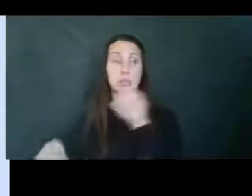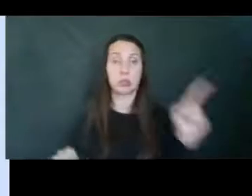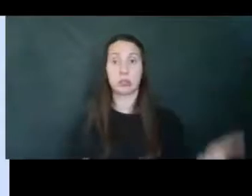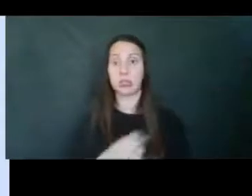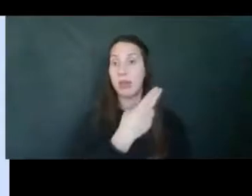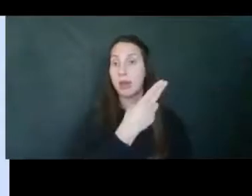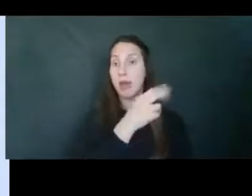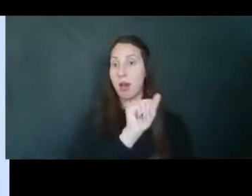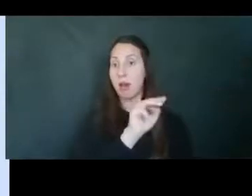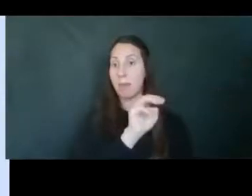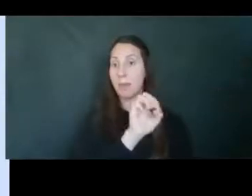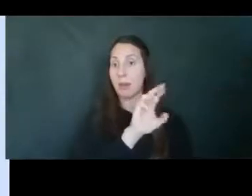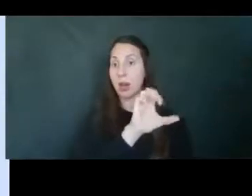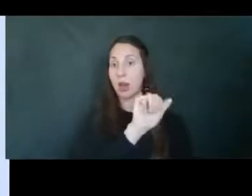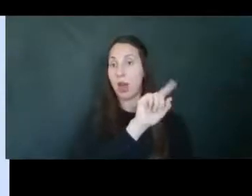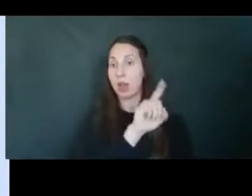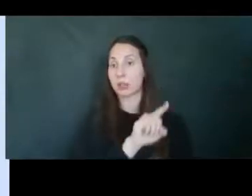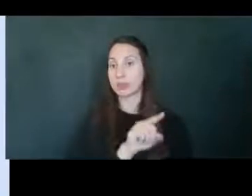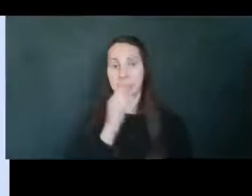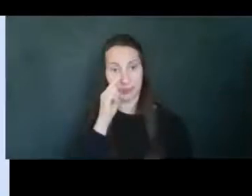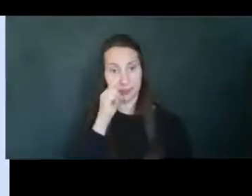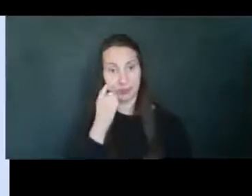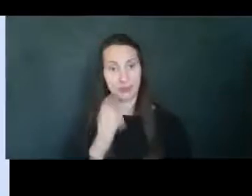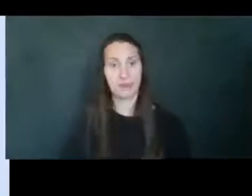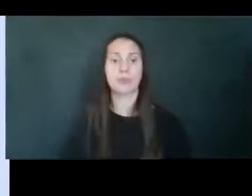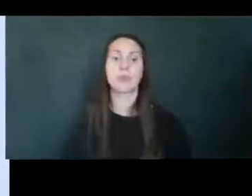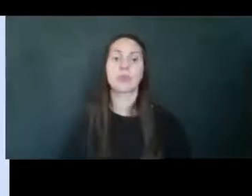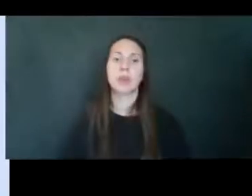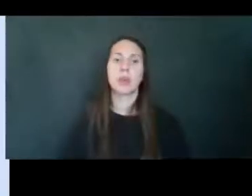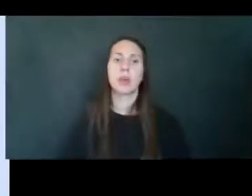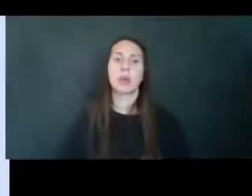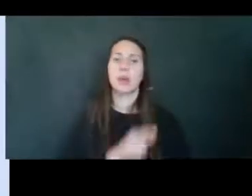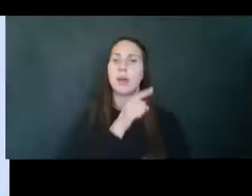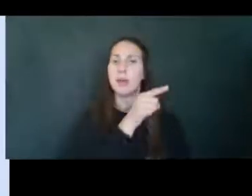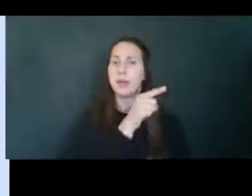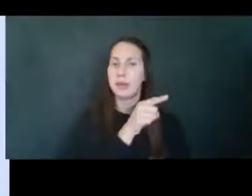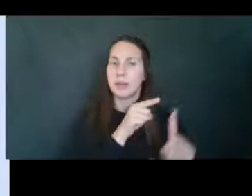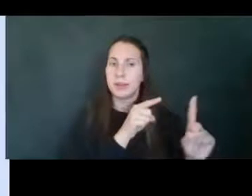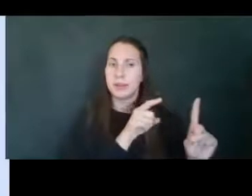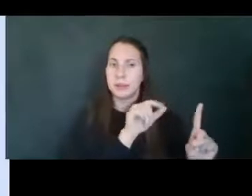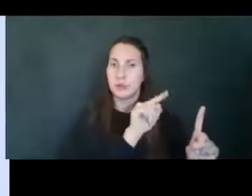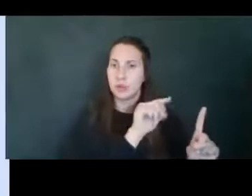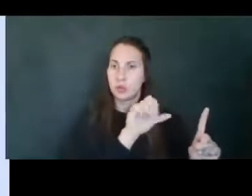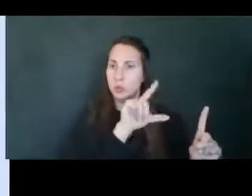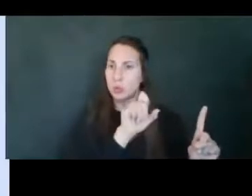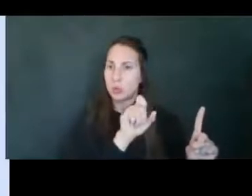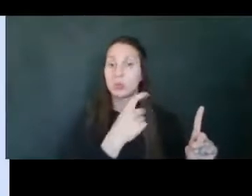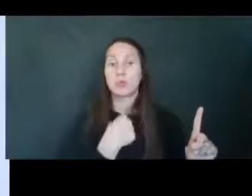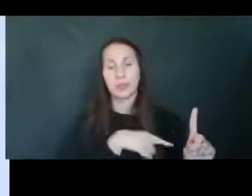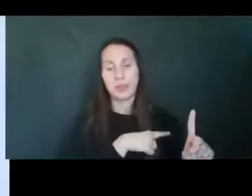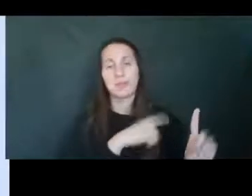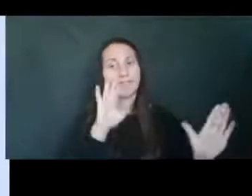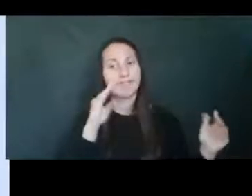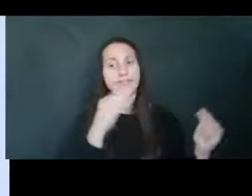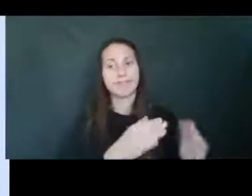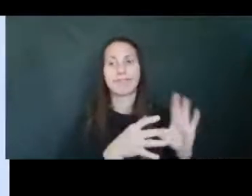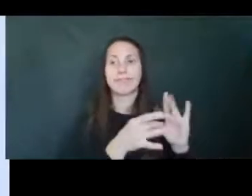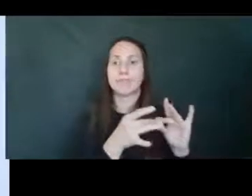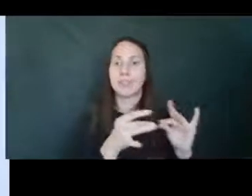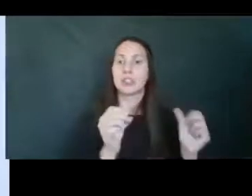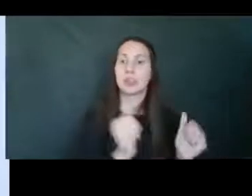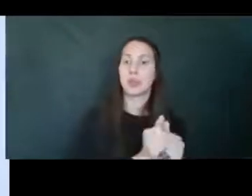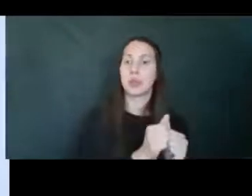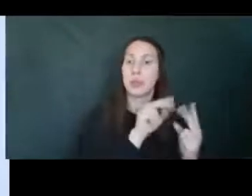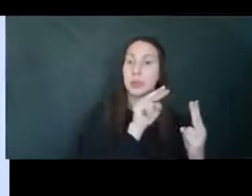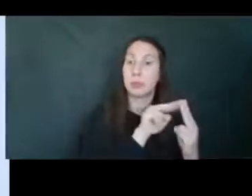tools with Hamir Cause was repeatedly focused on the message to partners that they have something to give, but they also